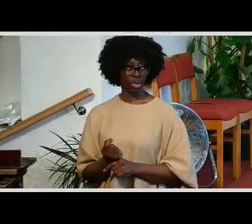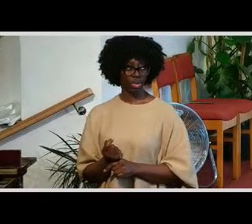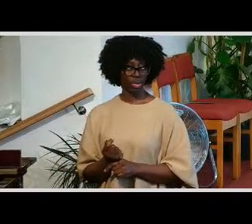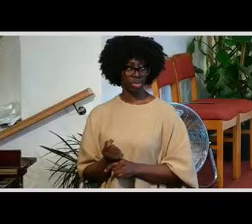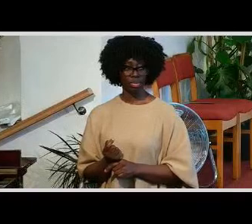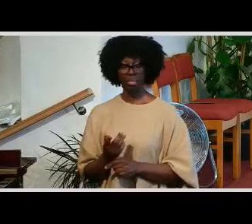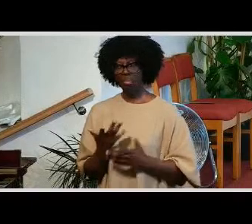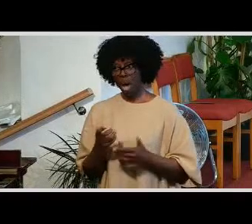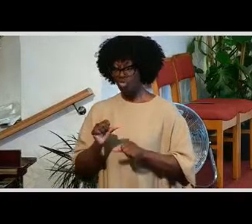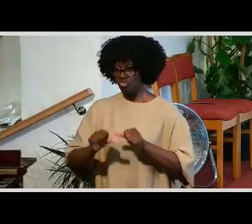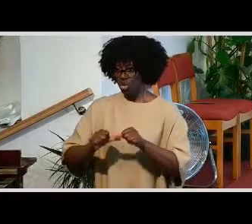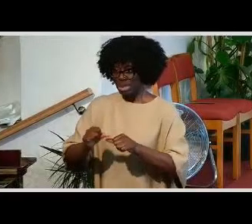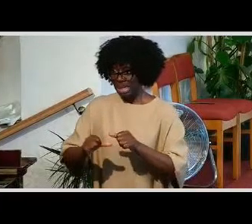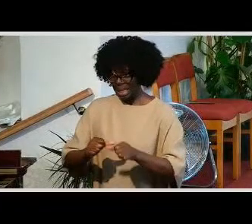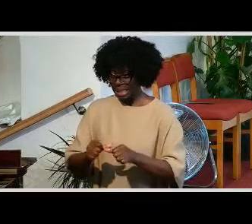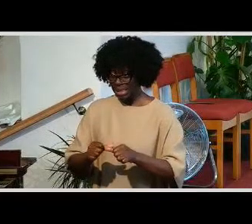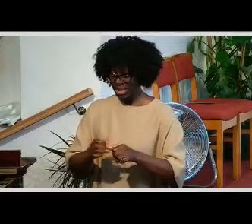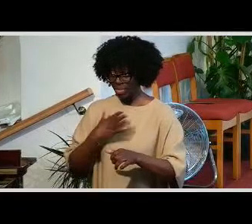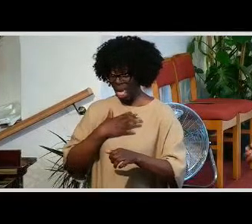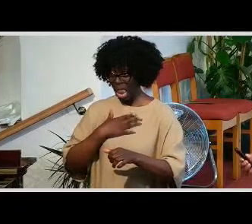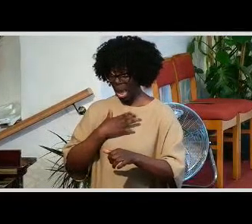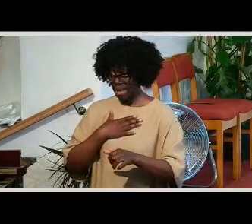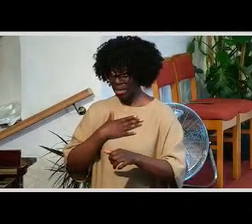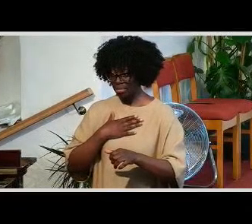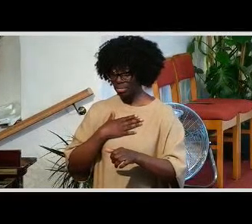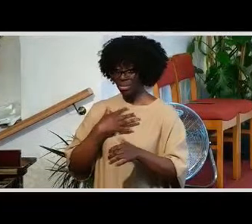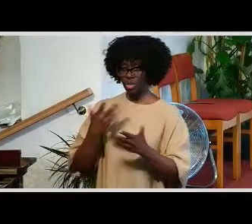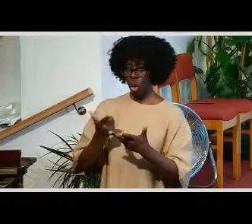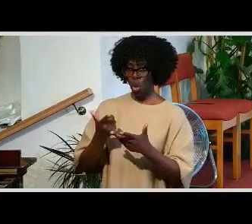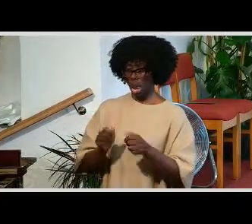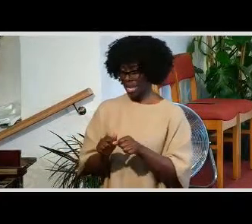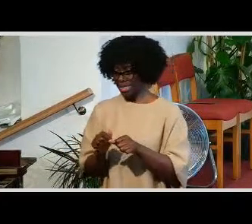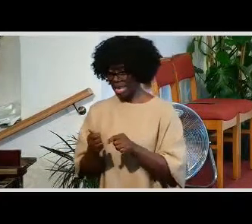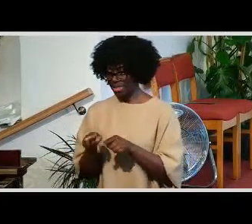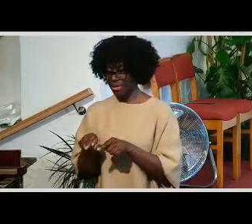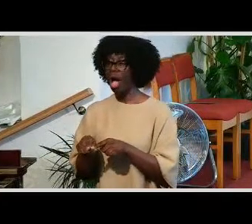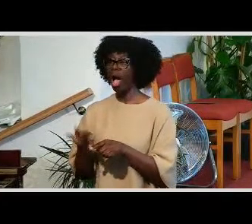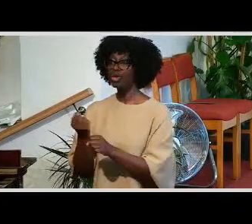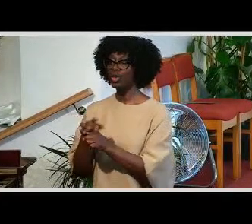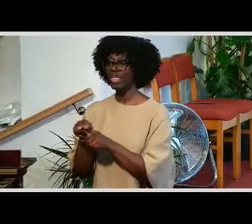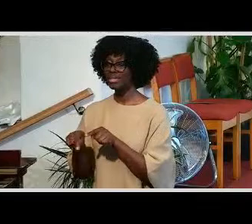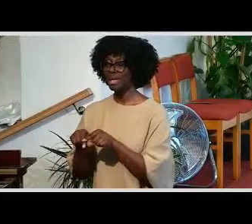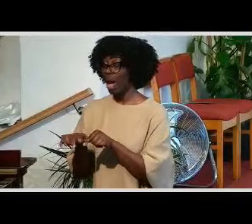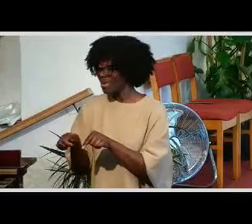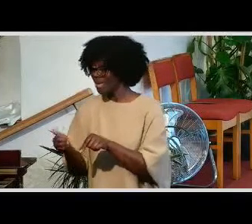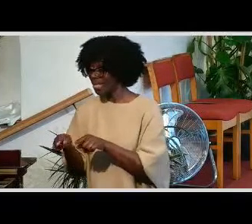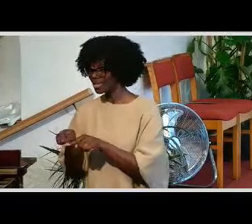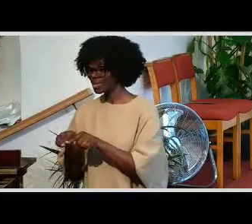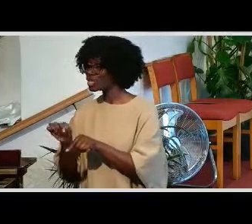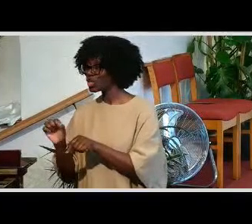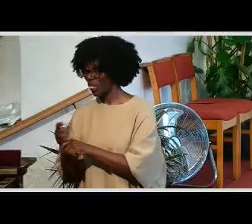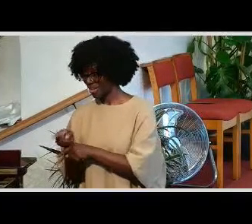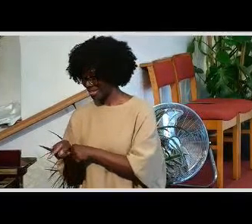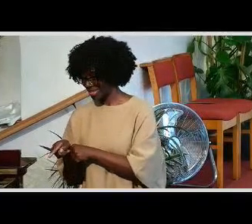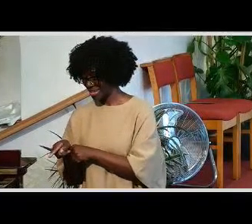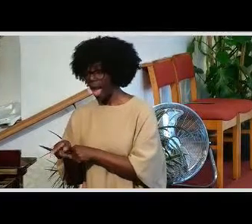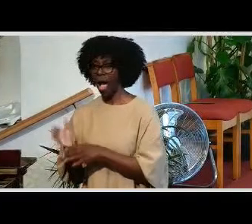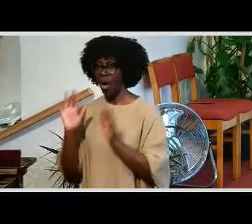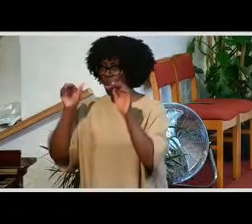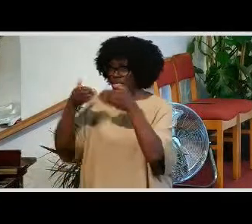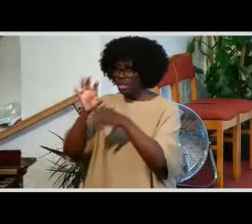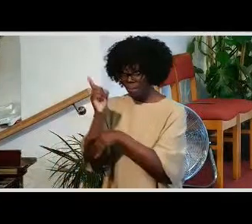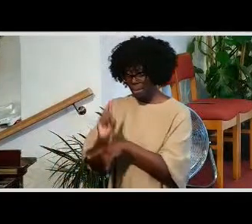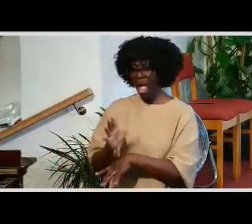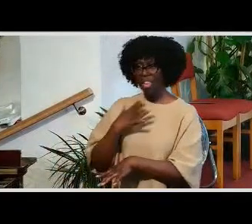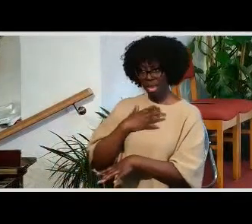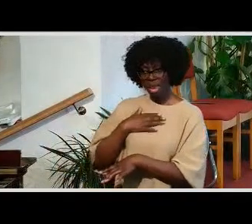much better. That is, knowing what to do next and having a routine, explaining. So if you're going on an outing, you do it the day before.